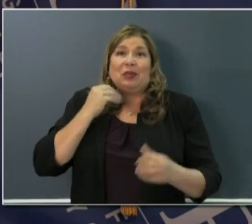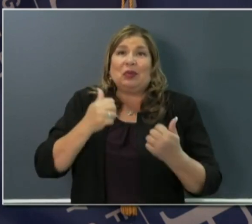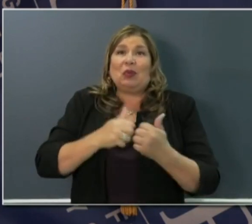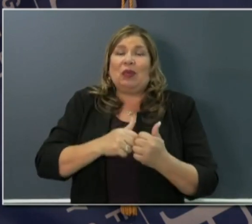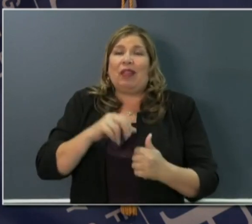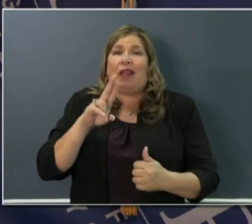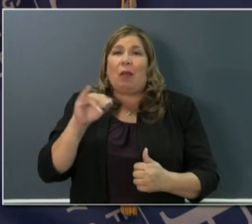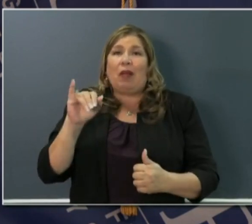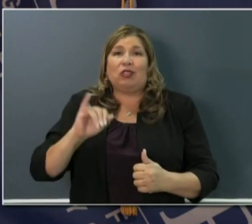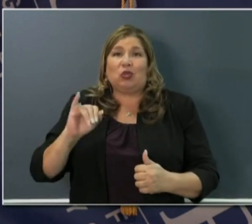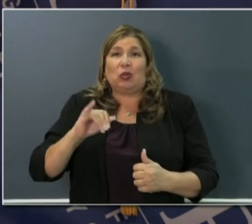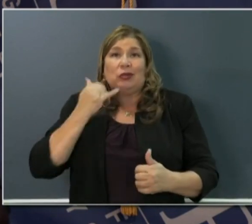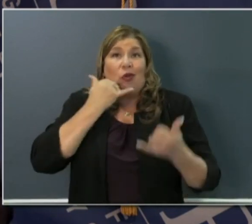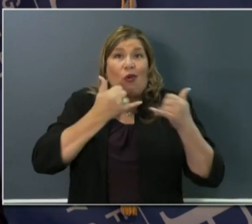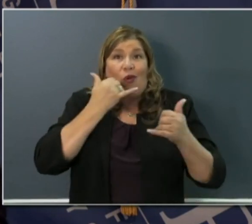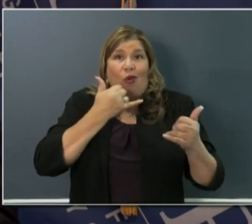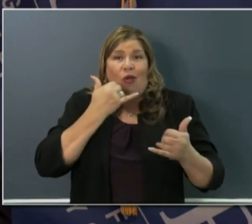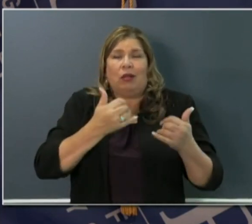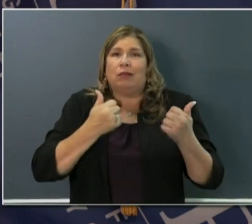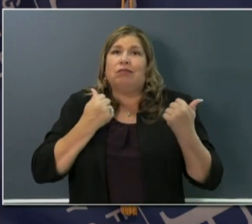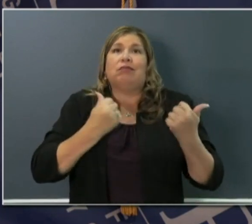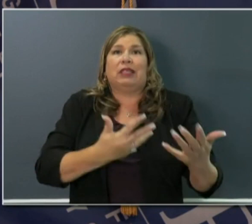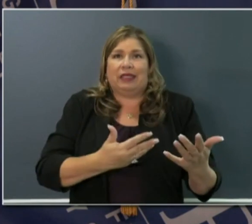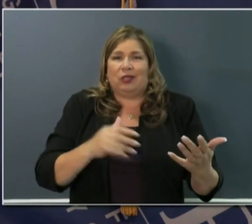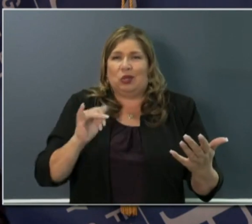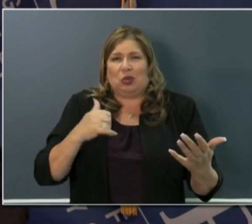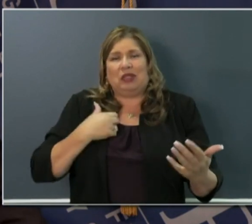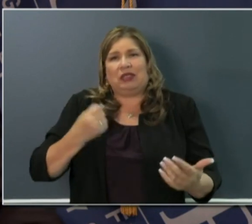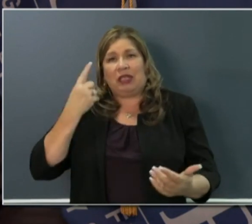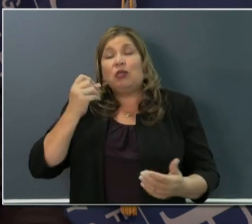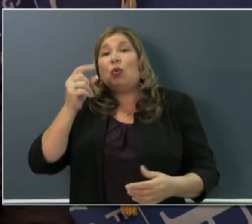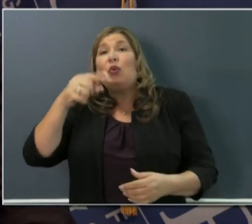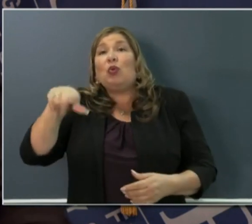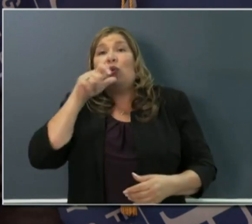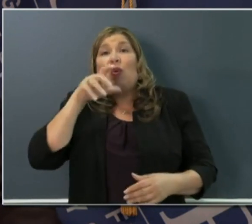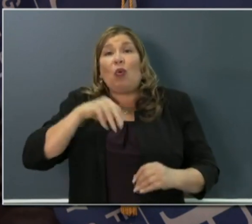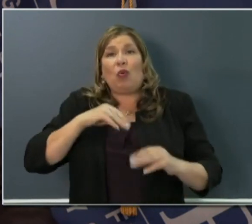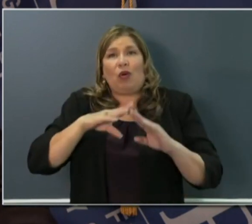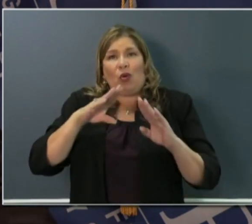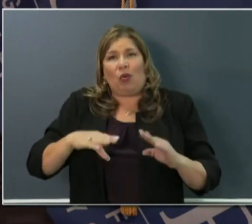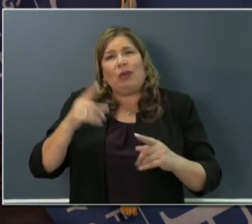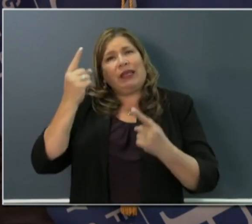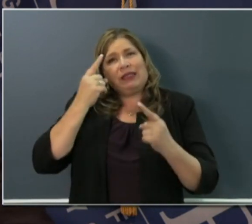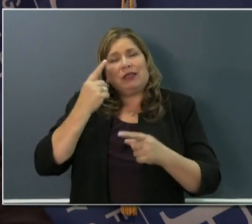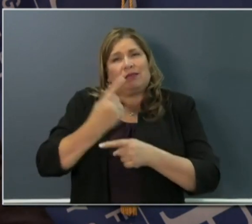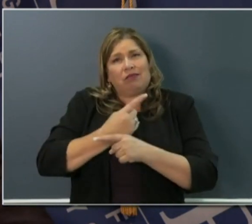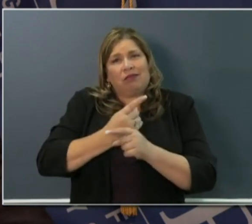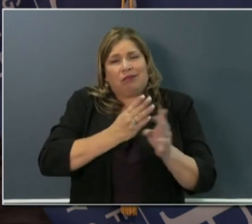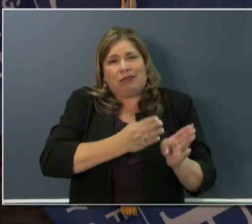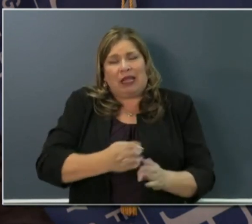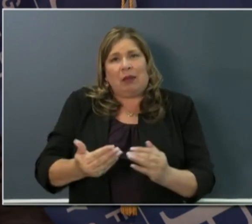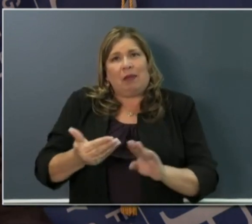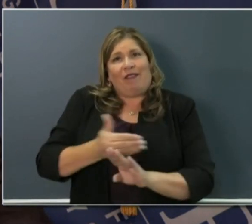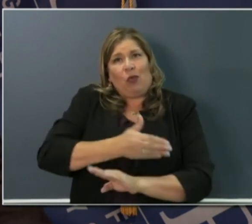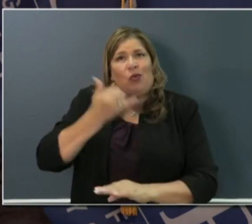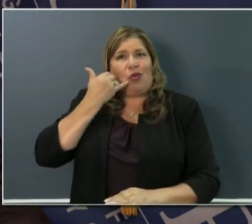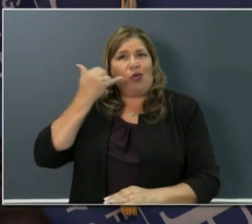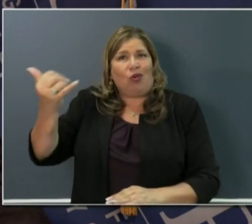which has been overwhelming. And I hope consumers will consider that as well. Felix Michelson, Fox 11.